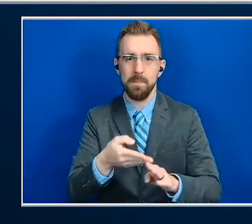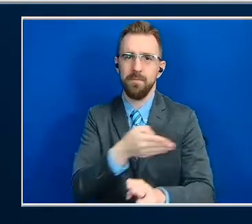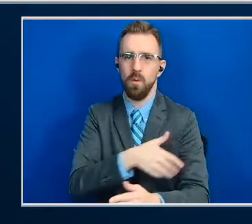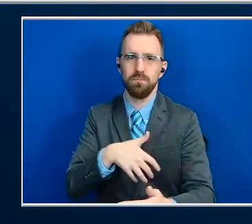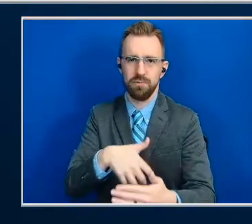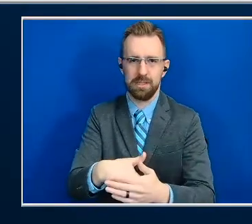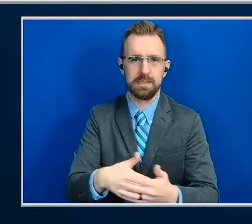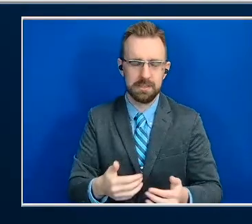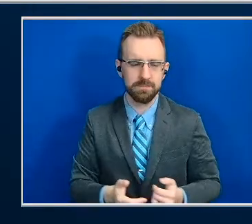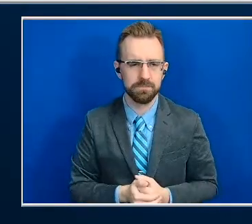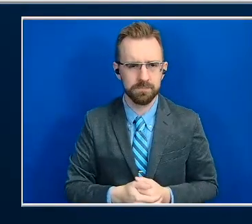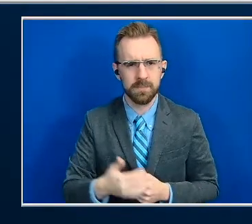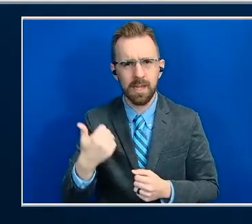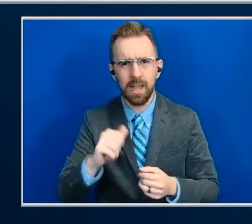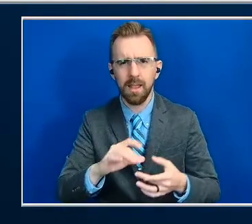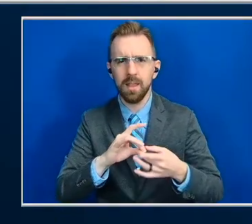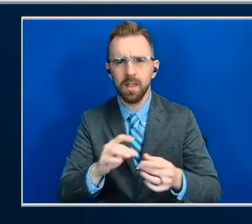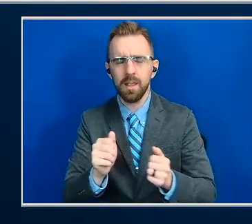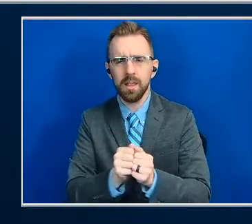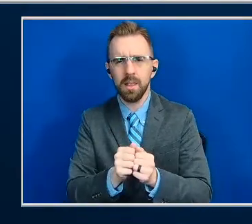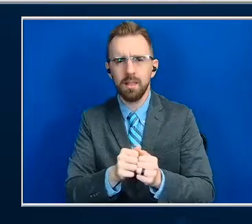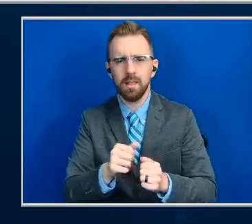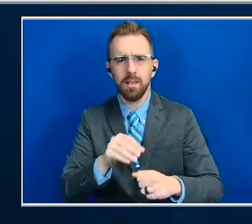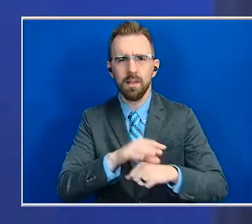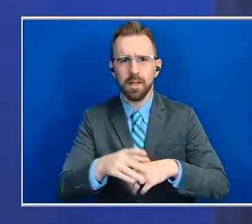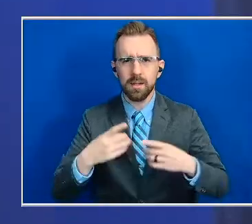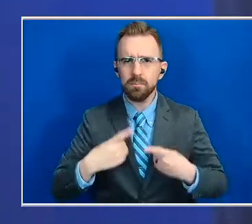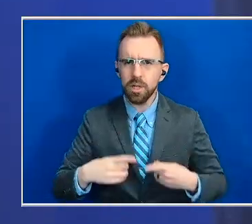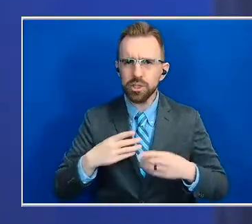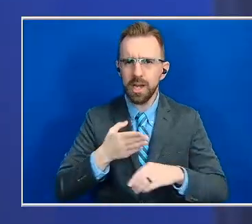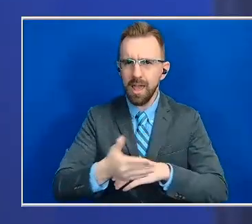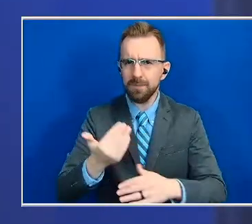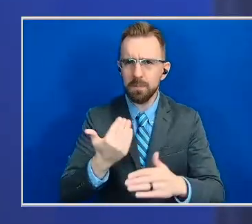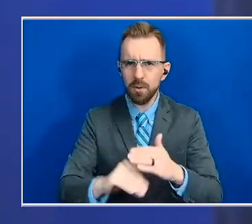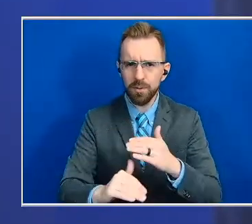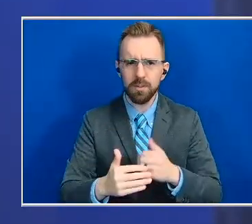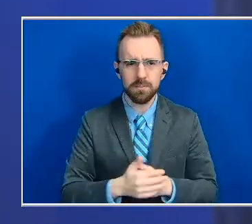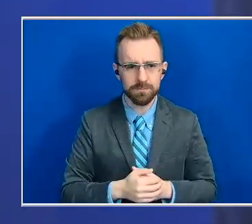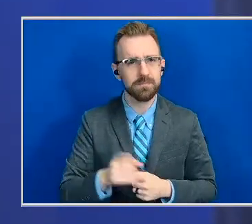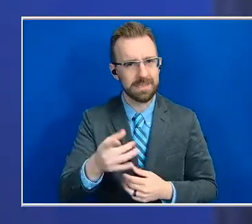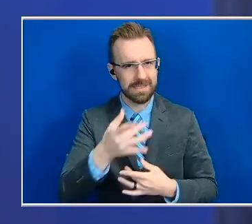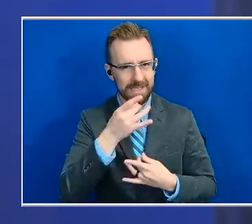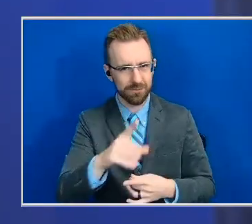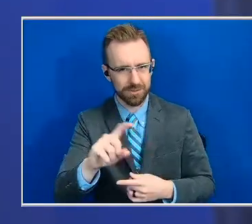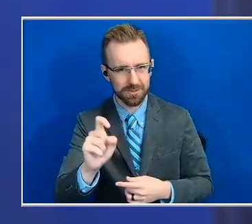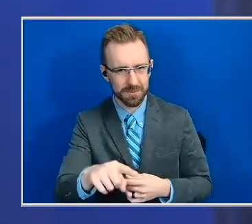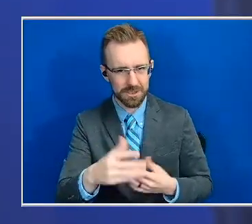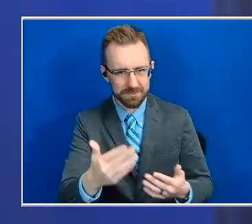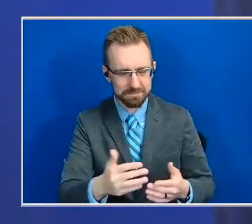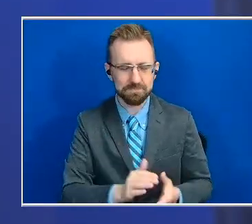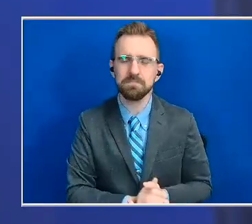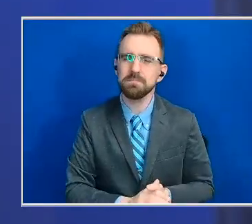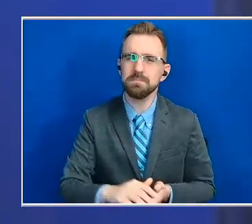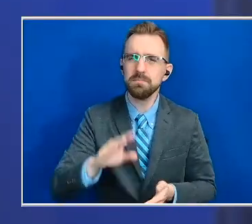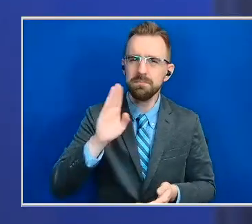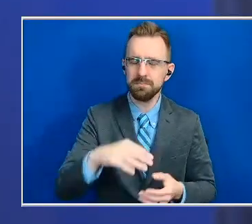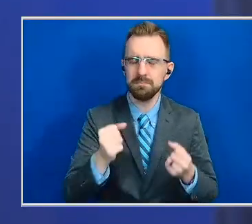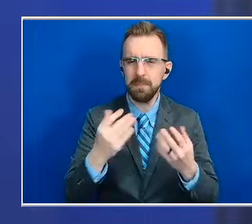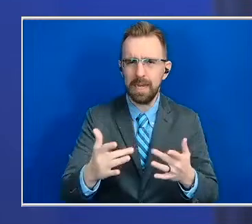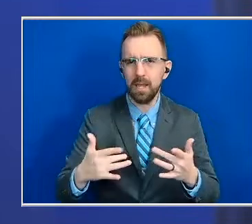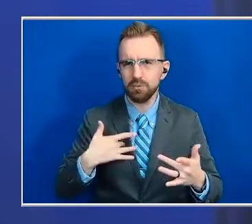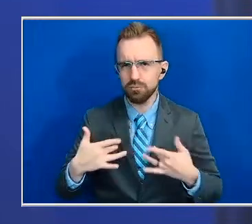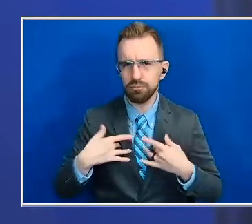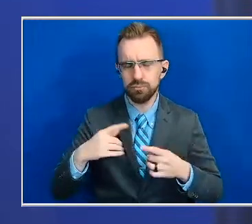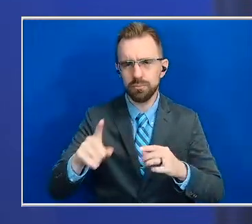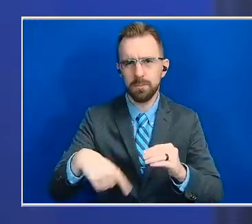anything does it impact postpartum depression? That is an interesting question, because there are a lot of concerns about when